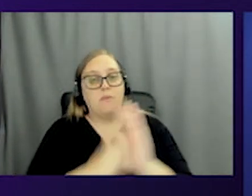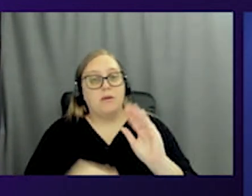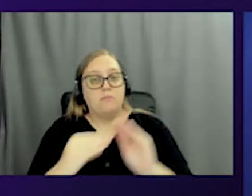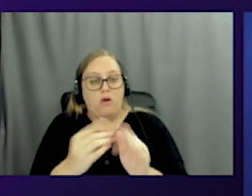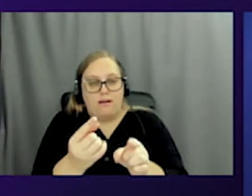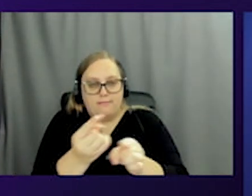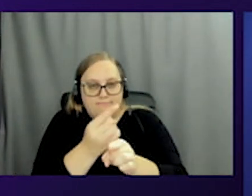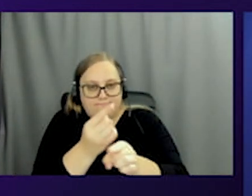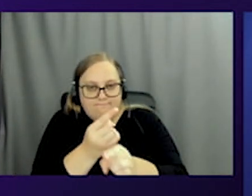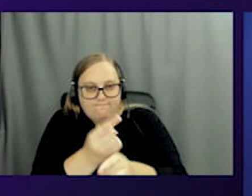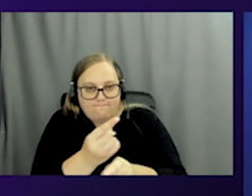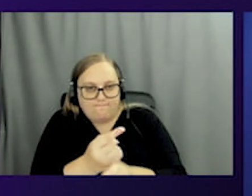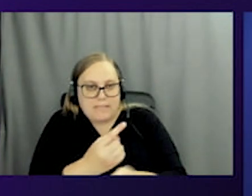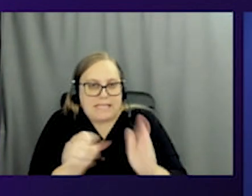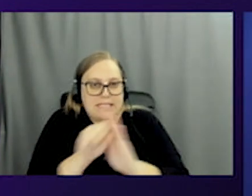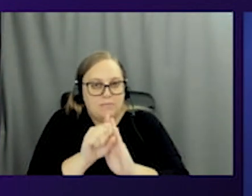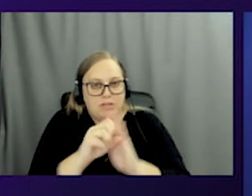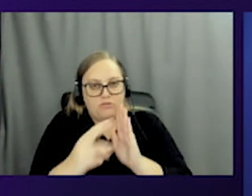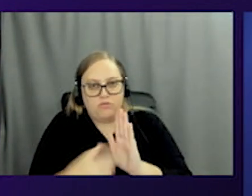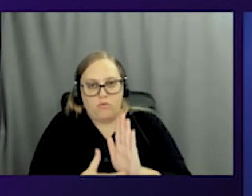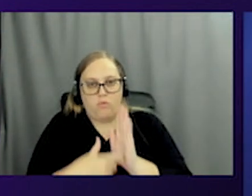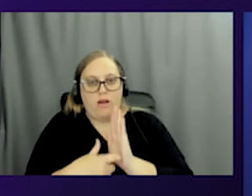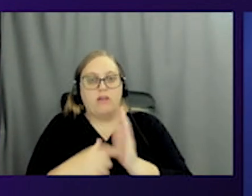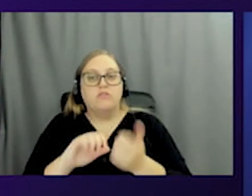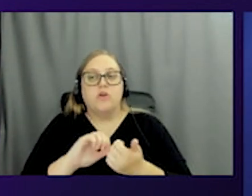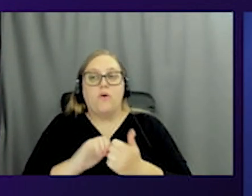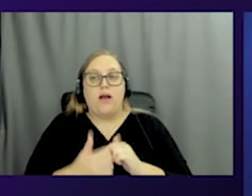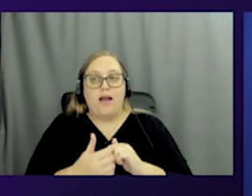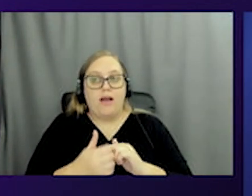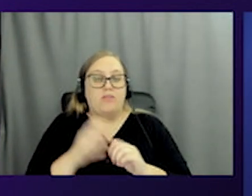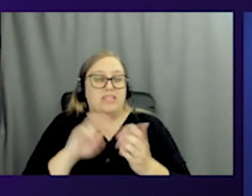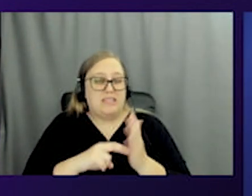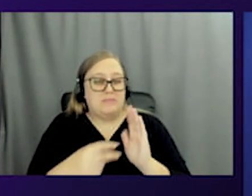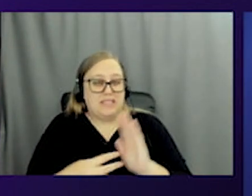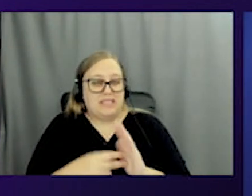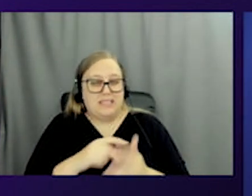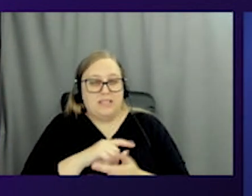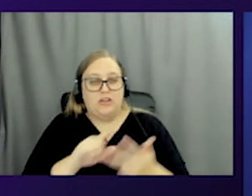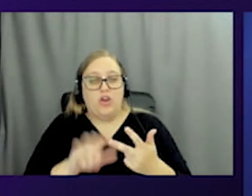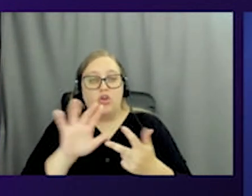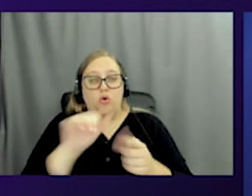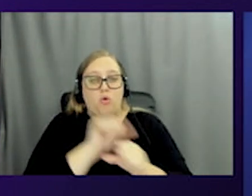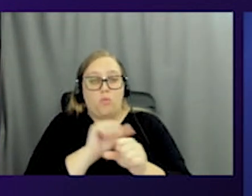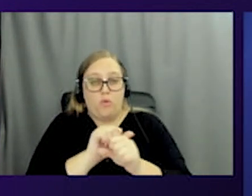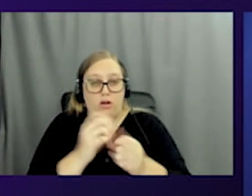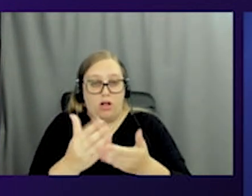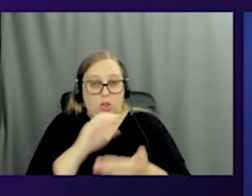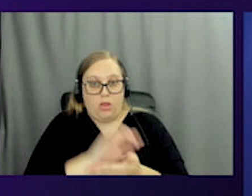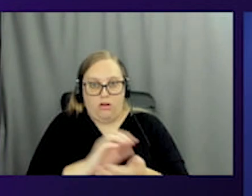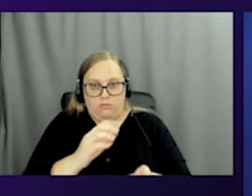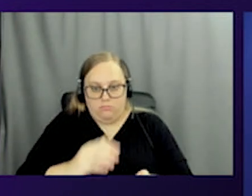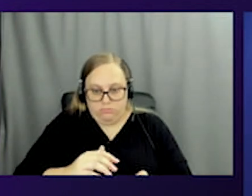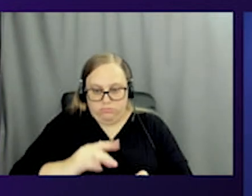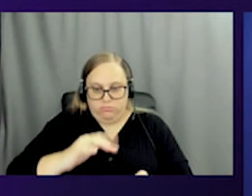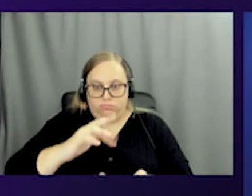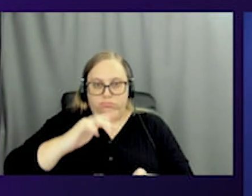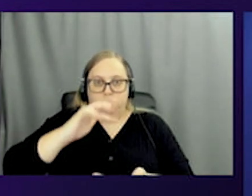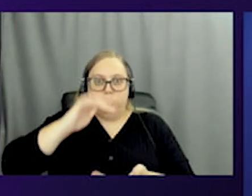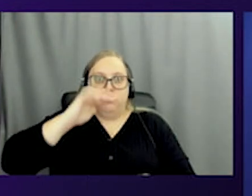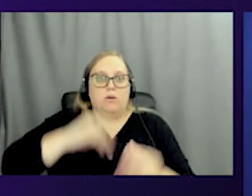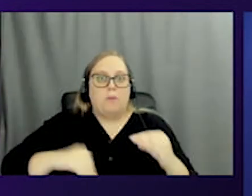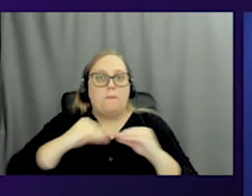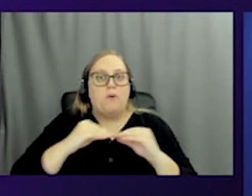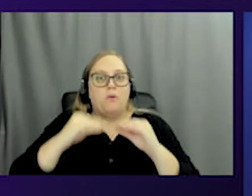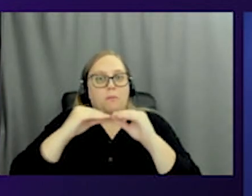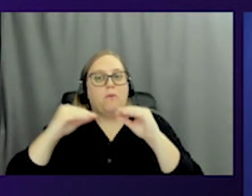simulation result. That's right. All the three basically means that your workload become larger and larger, right? And we I think today talk a lot about machine learning, deep